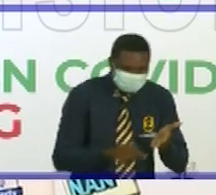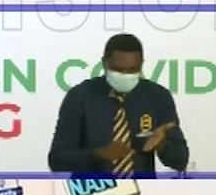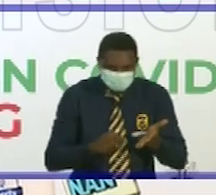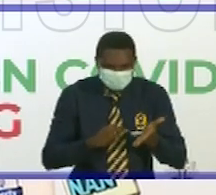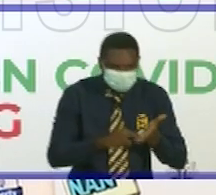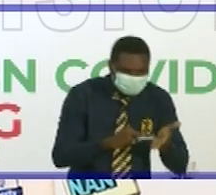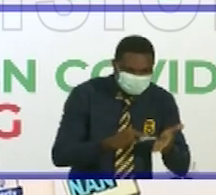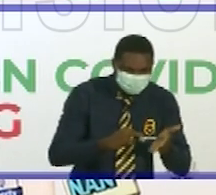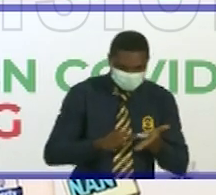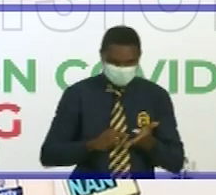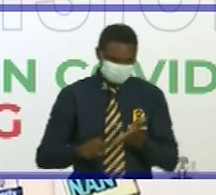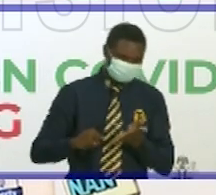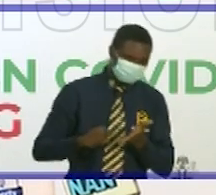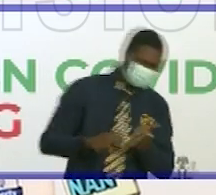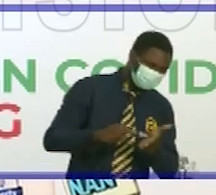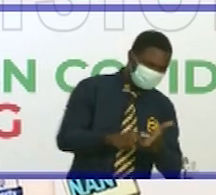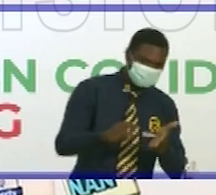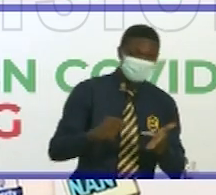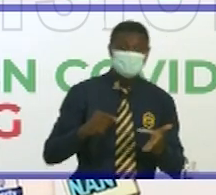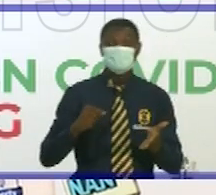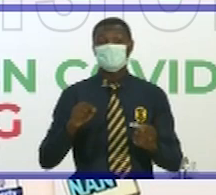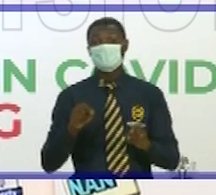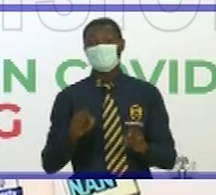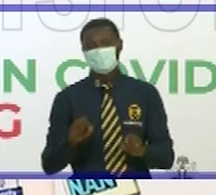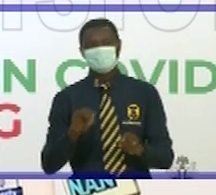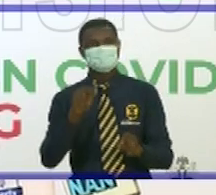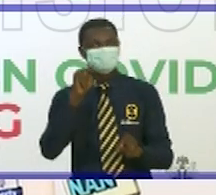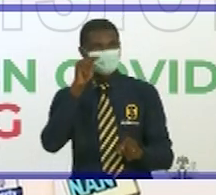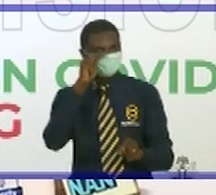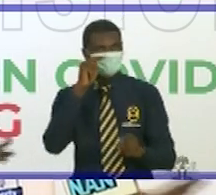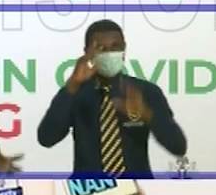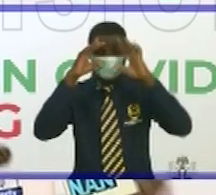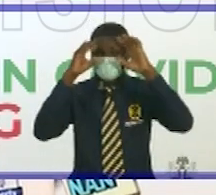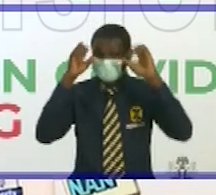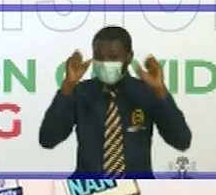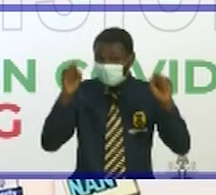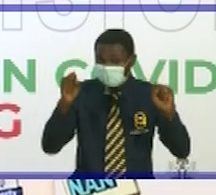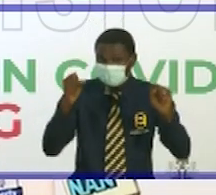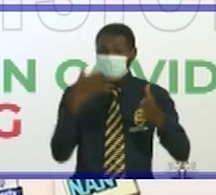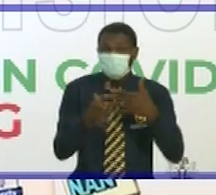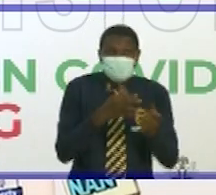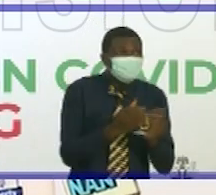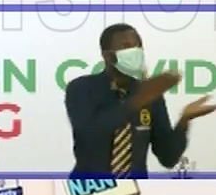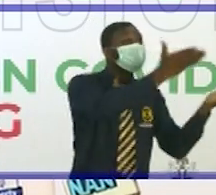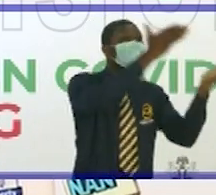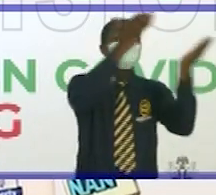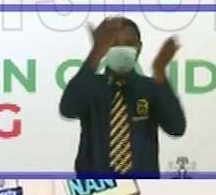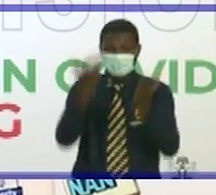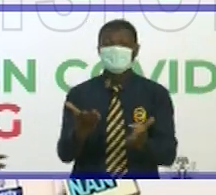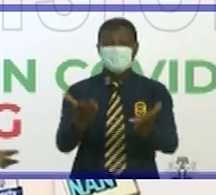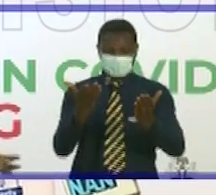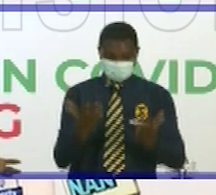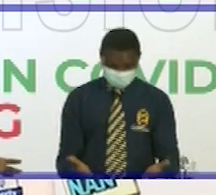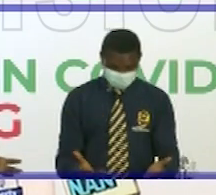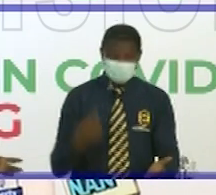Our position as a country, especially the position of Mr. President, even when he took delivery of it, he told the